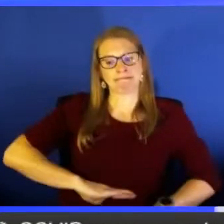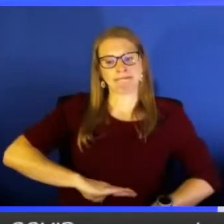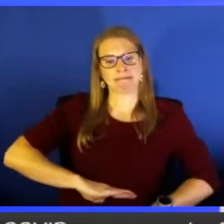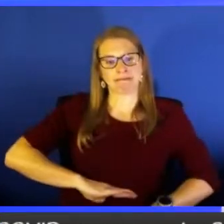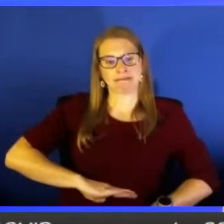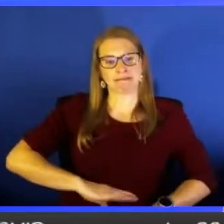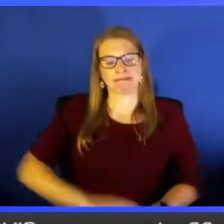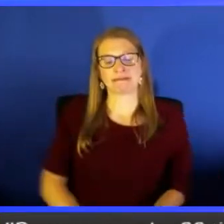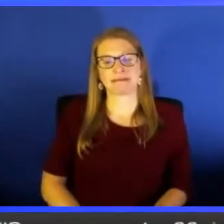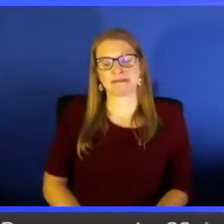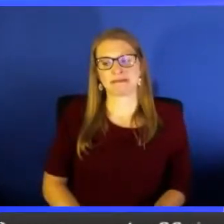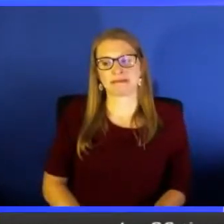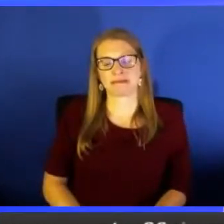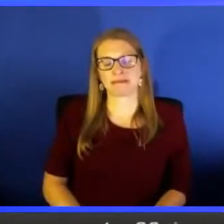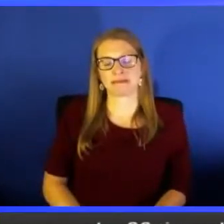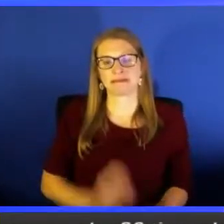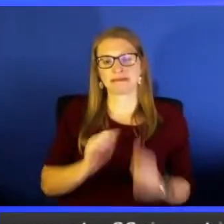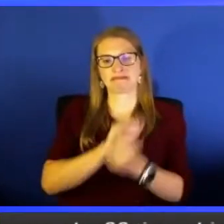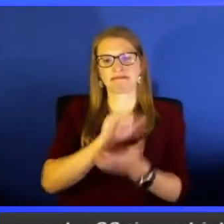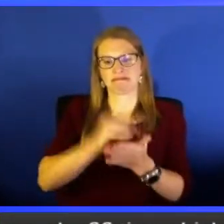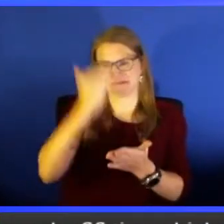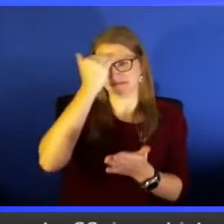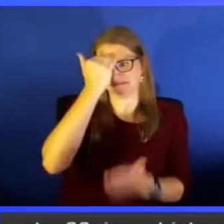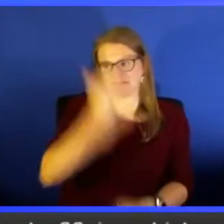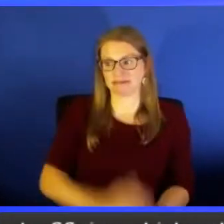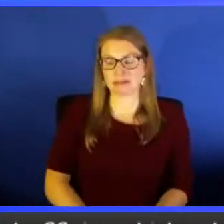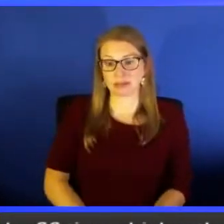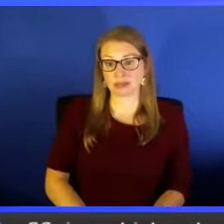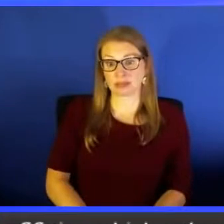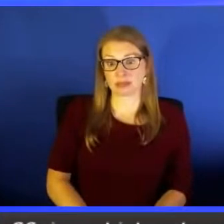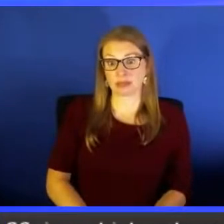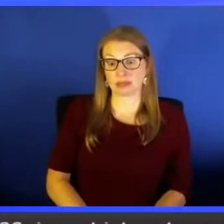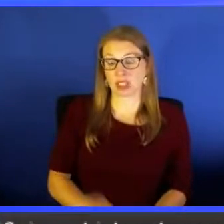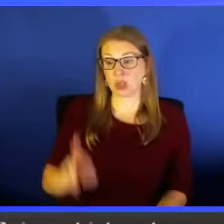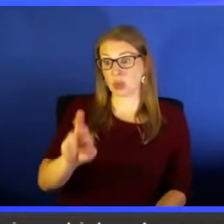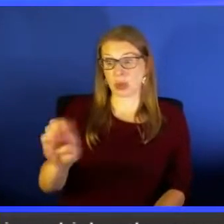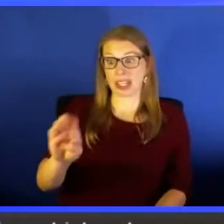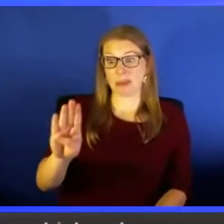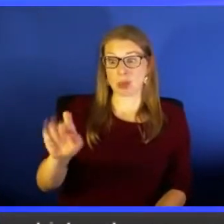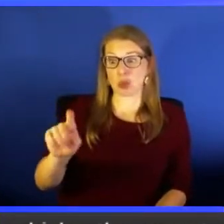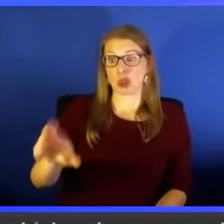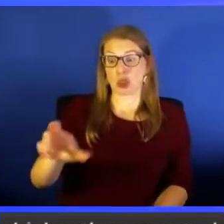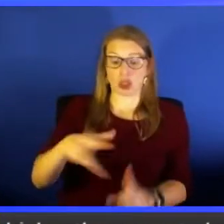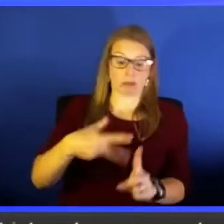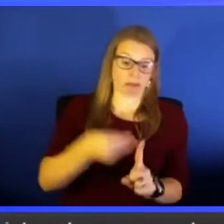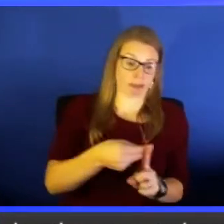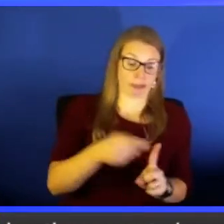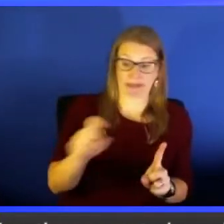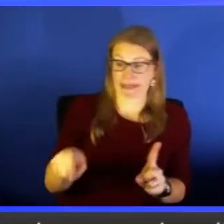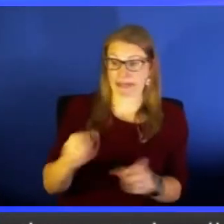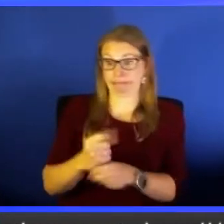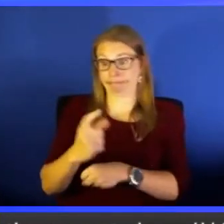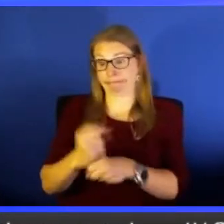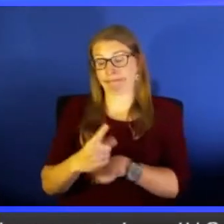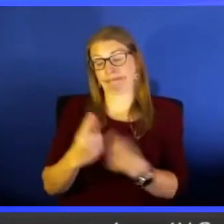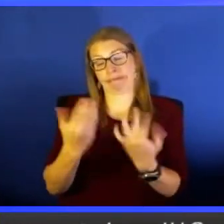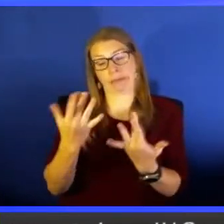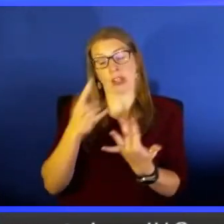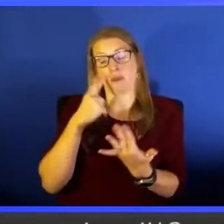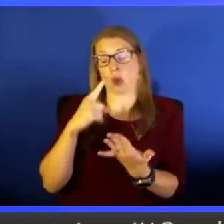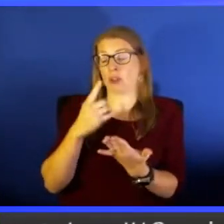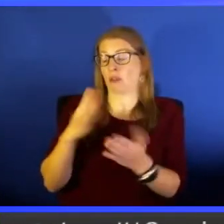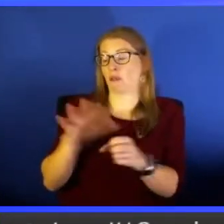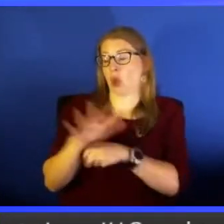new or redone or reboosted on a yearly basis? Again, we are still waiting for the full